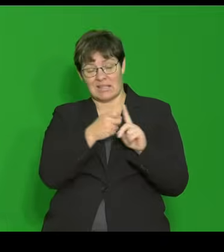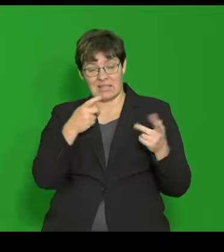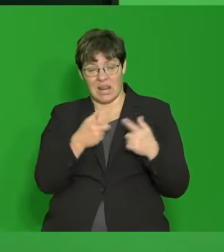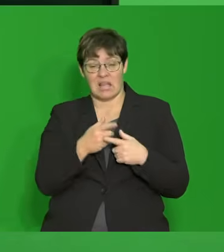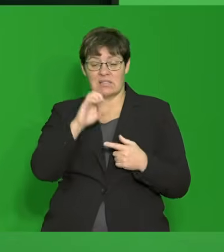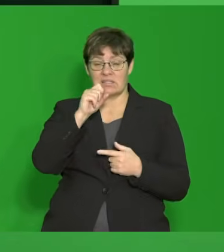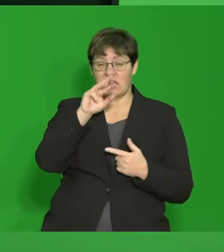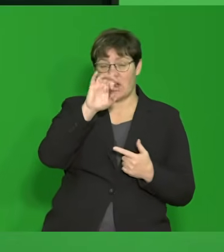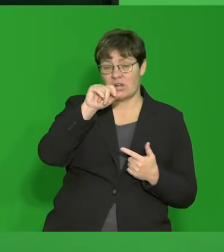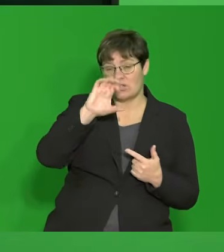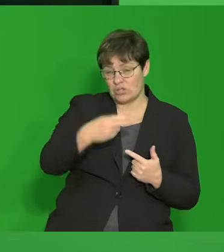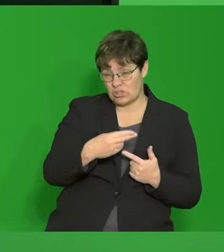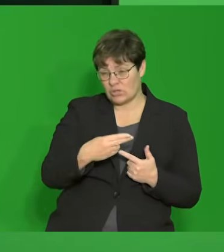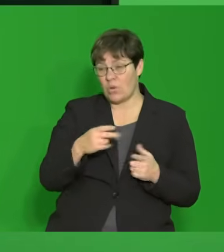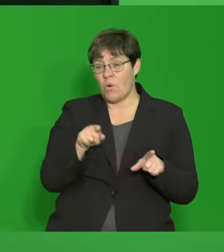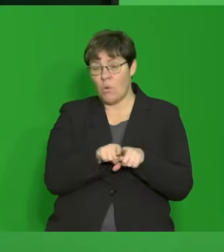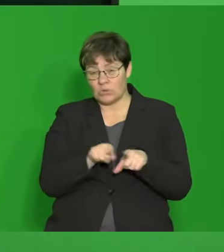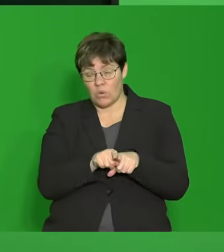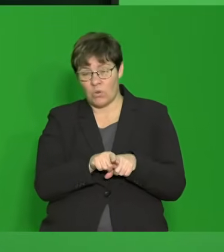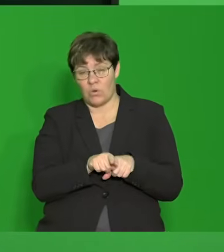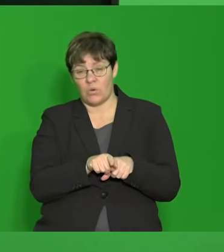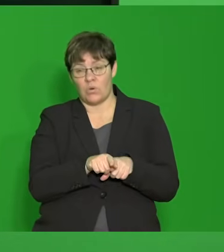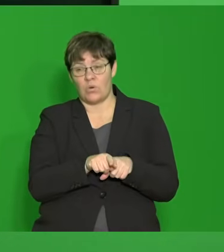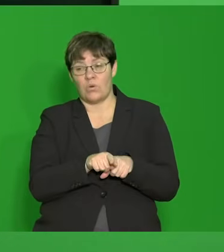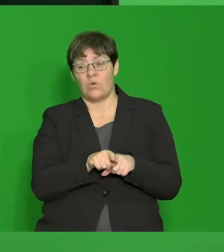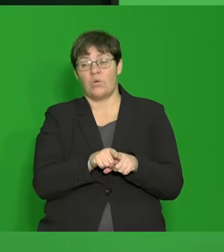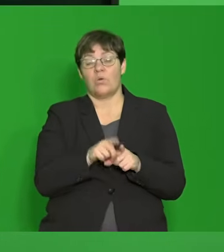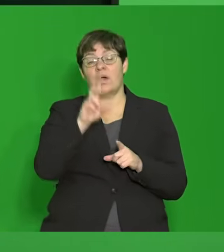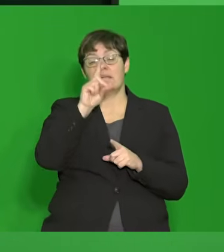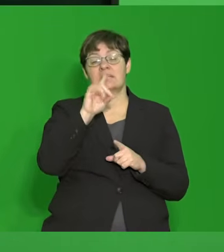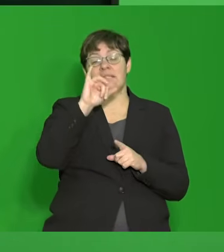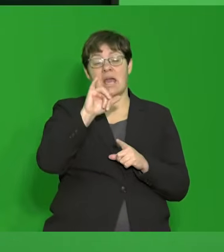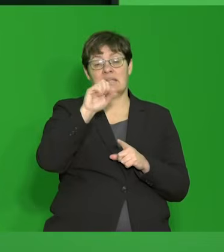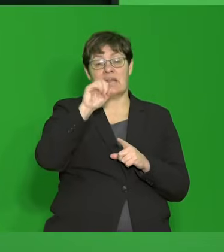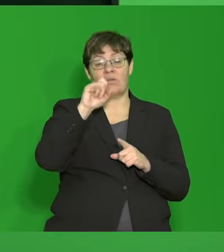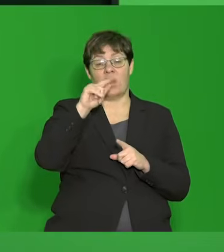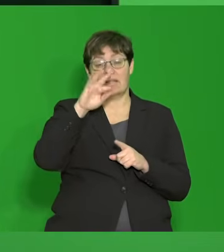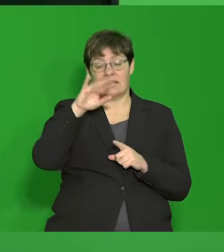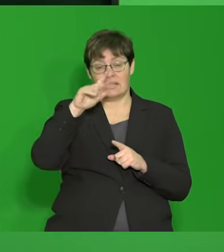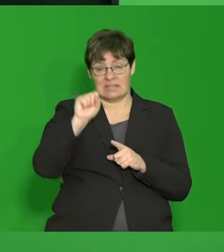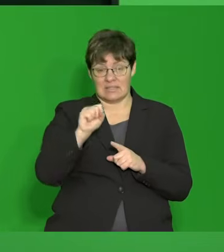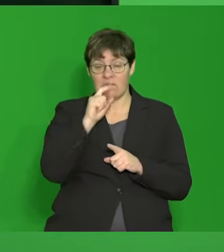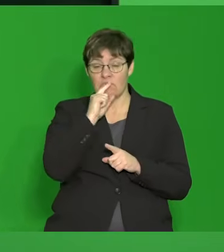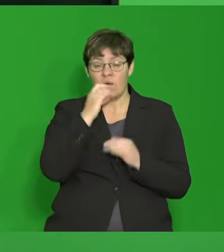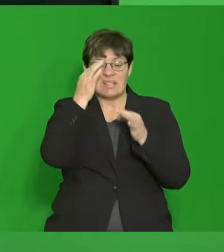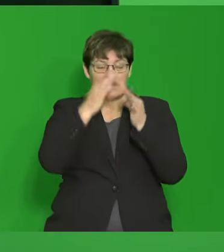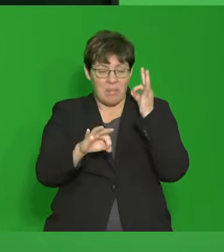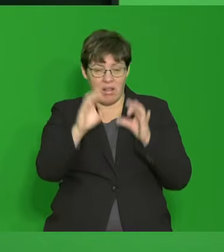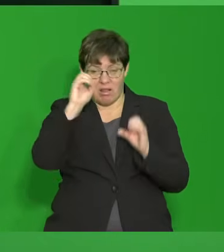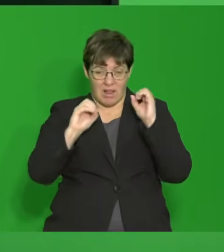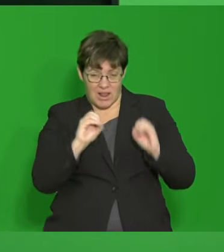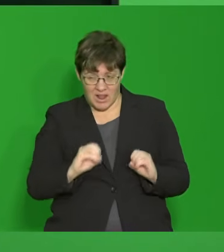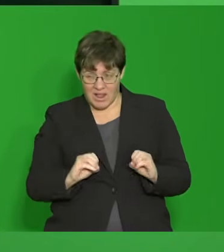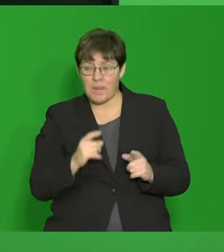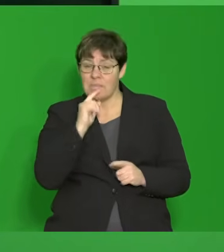as starch. It also breaks down your disaccharides in terms of into the simplest monomers, which we